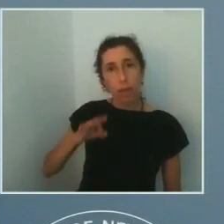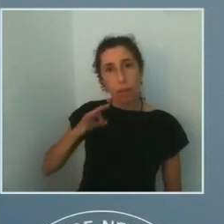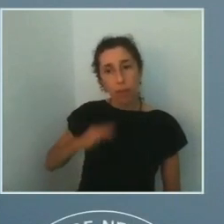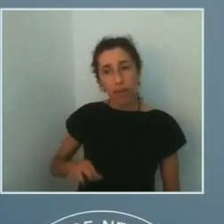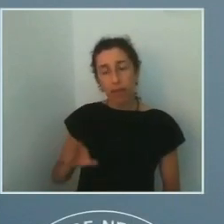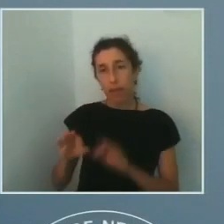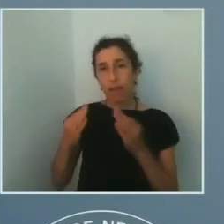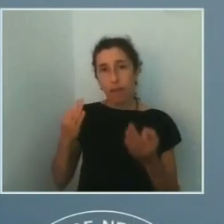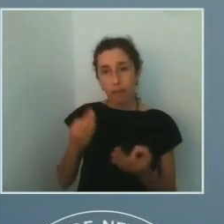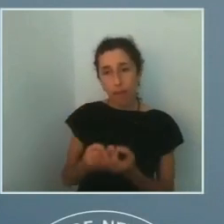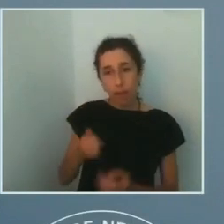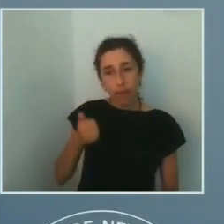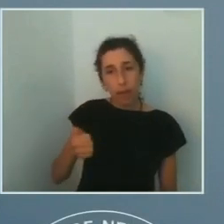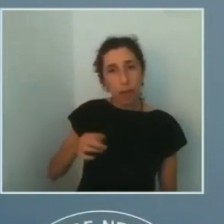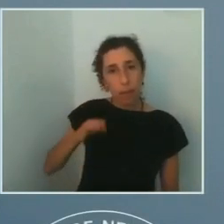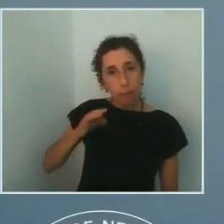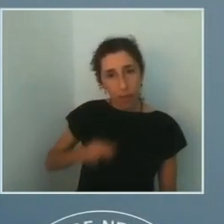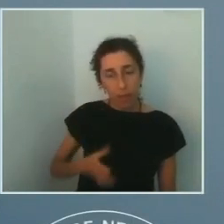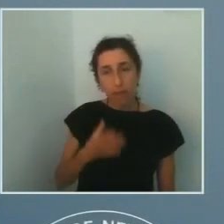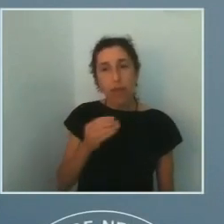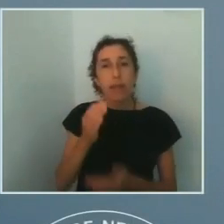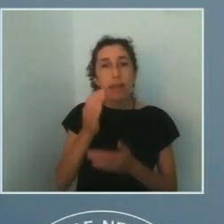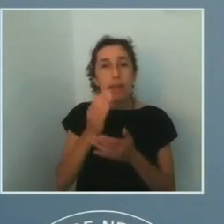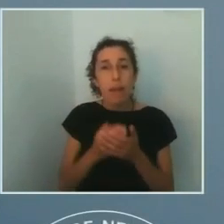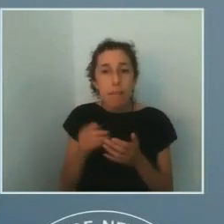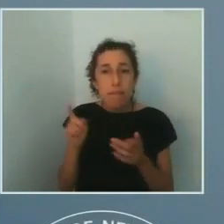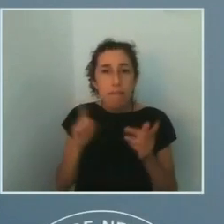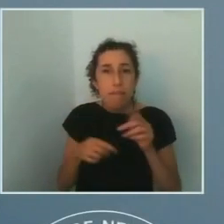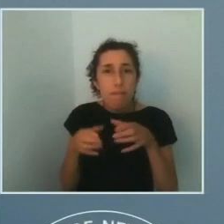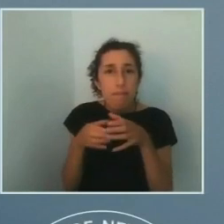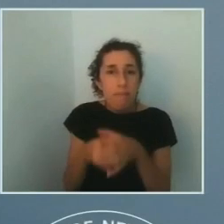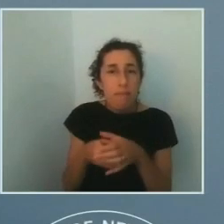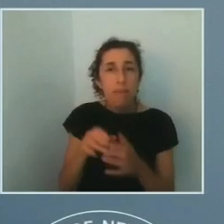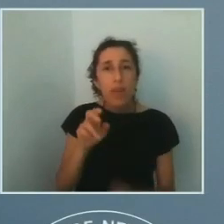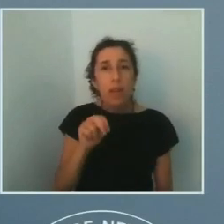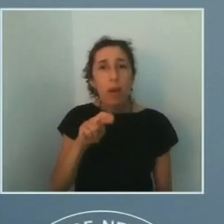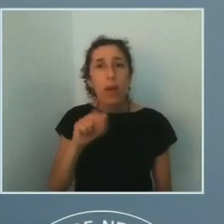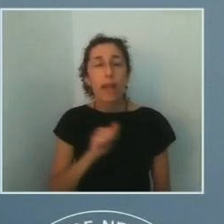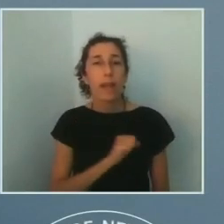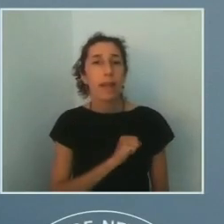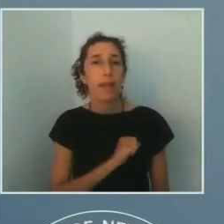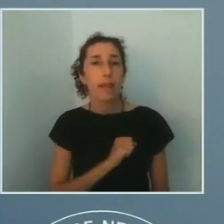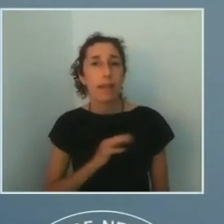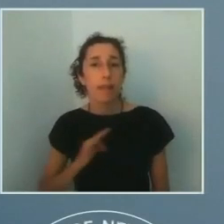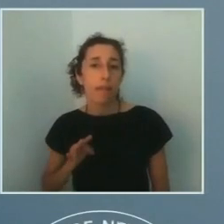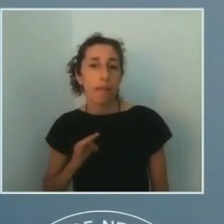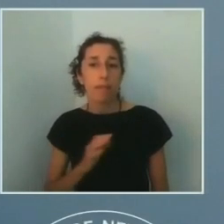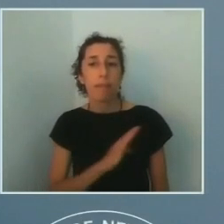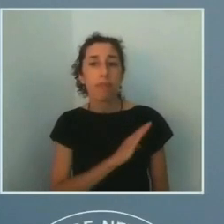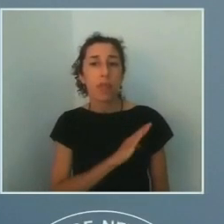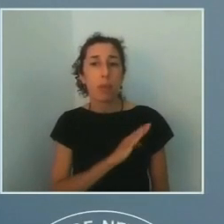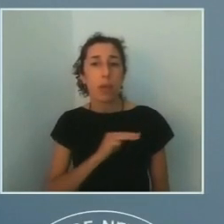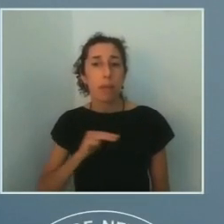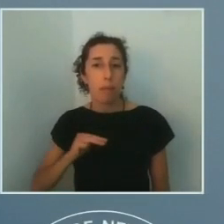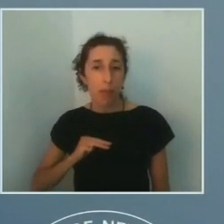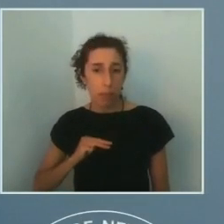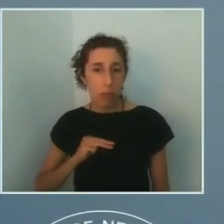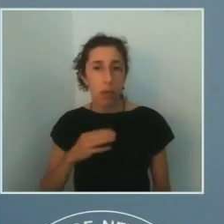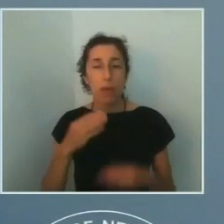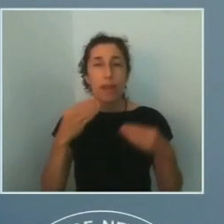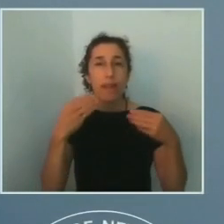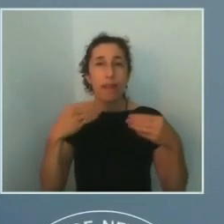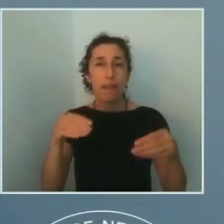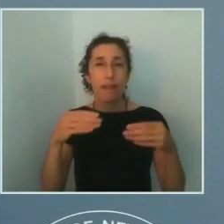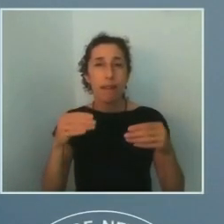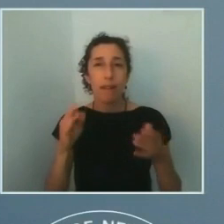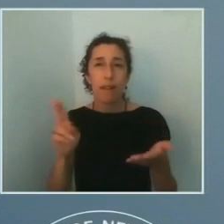that this narrative of political partisan corruption of the law is so easy to marshal now, because it doesn't